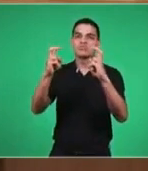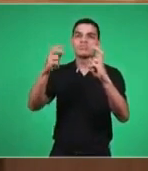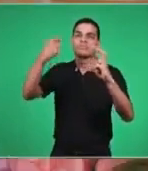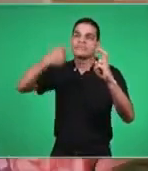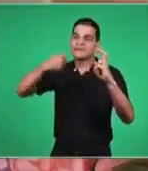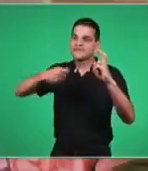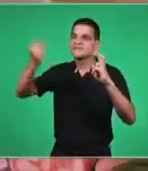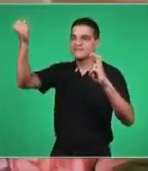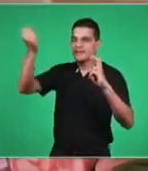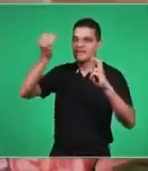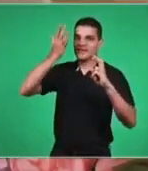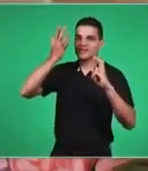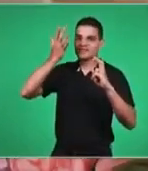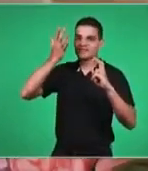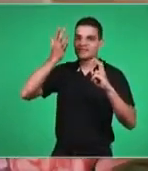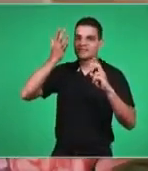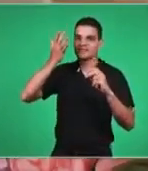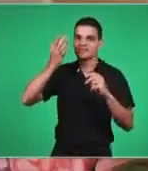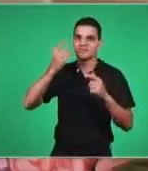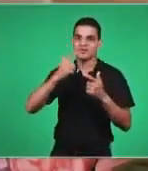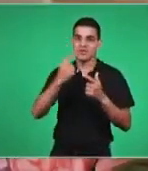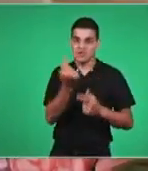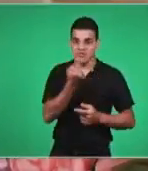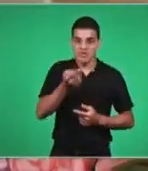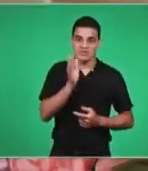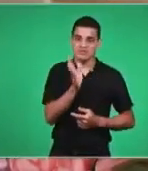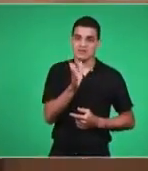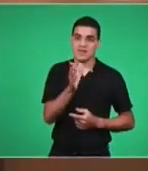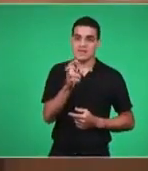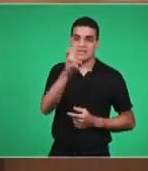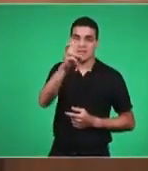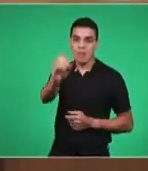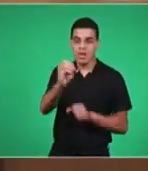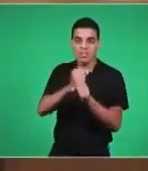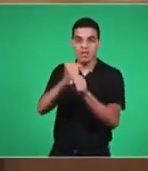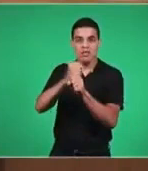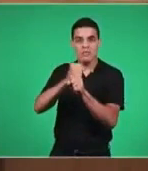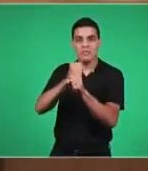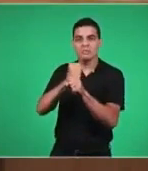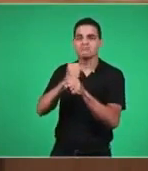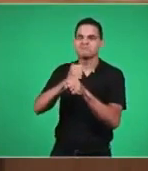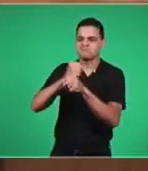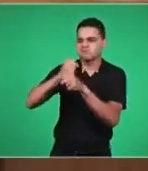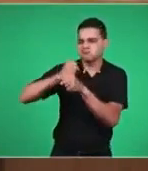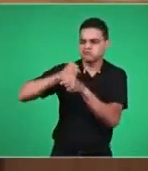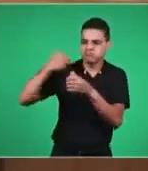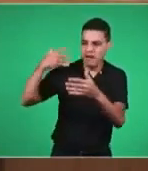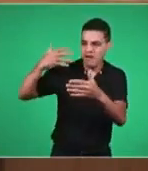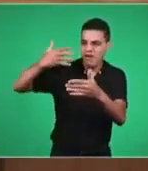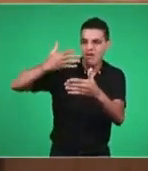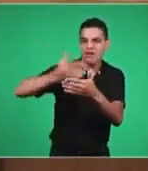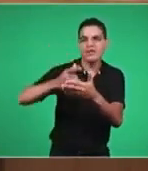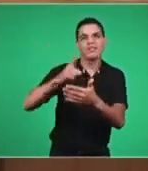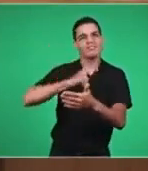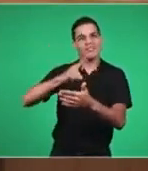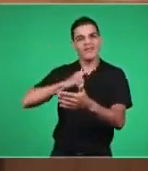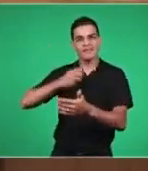can talk about this topic without revelation. And we've been for 50 years